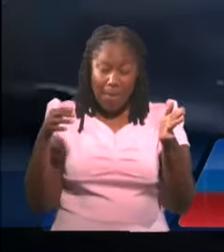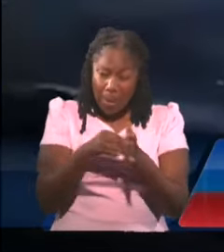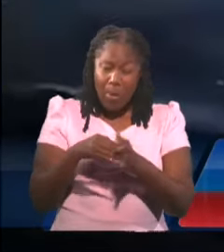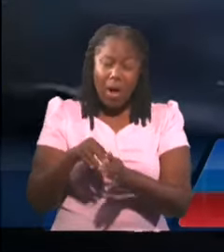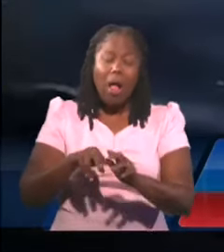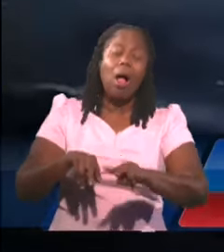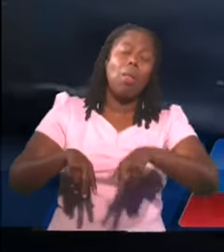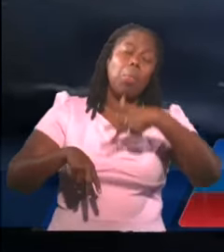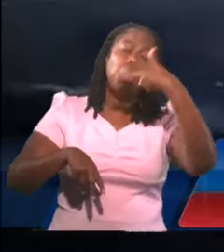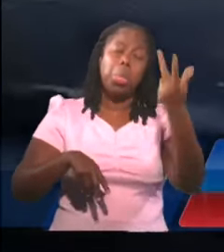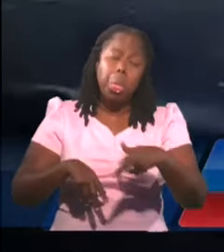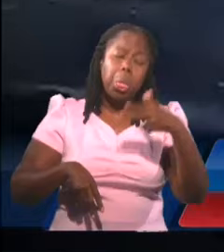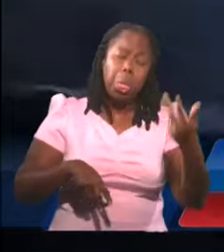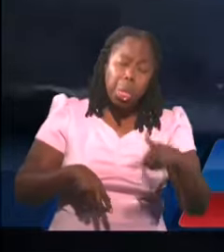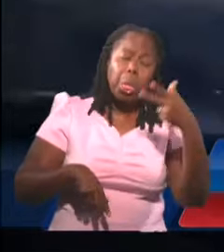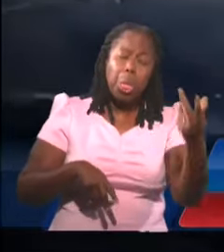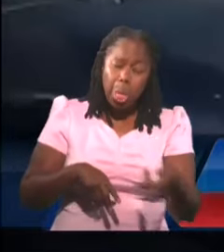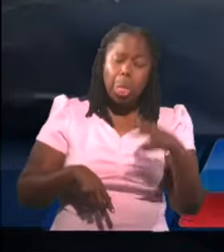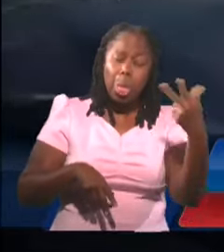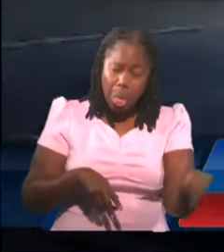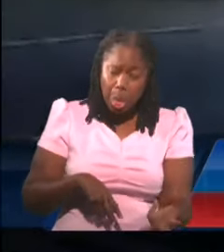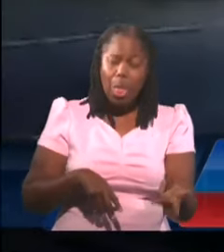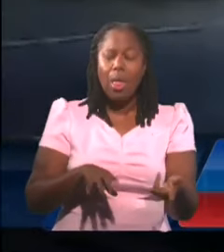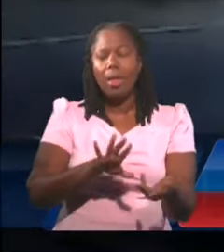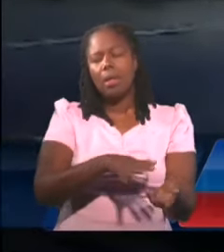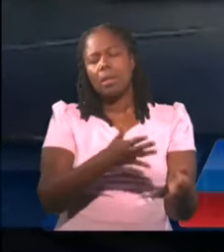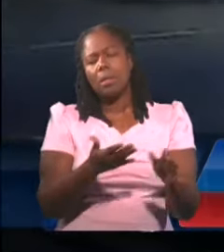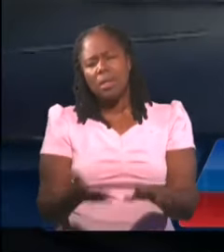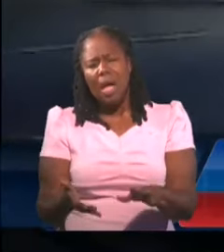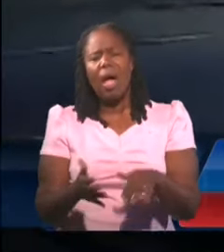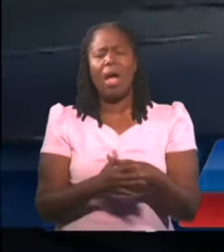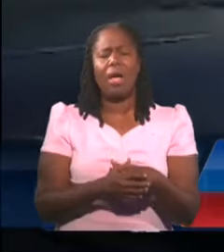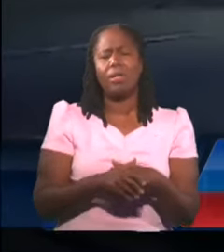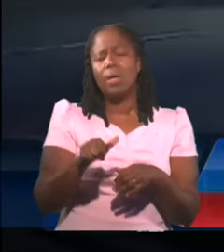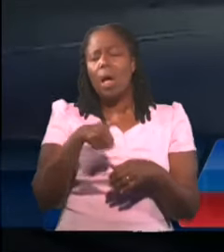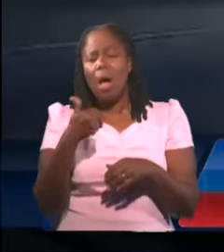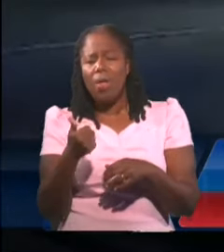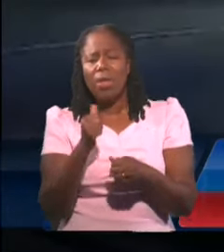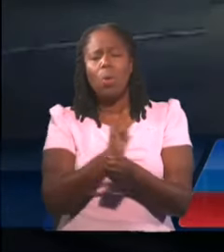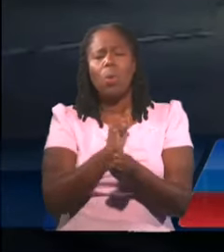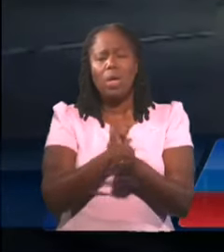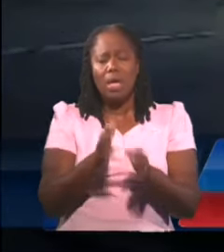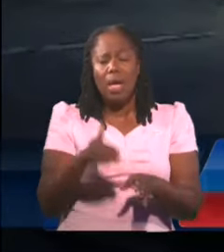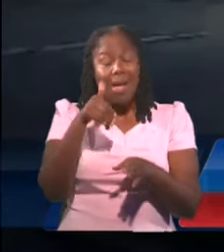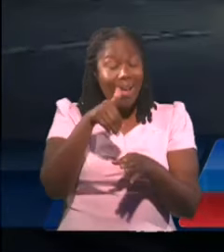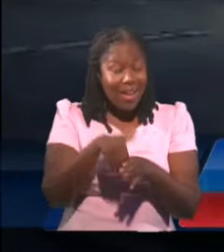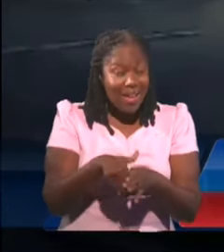Mr. Balai died at the scene. His co-worker was also in the vehicle and sustained injuries.